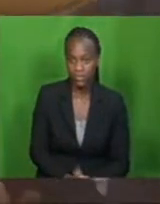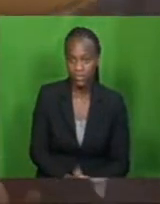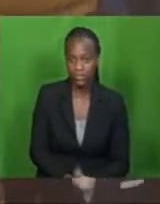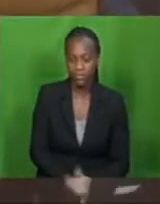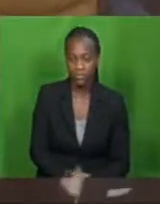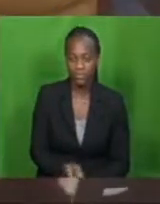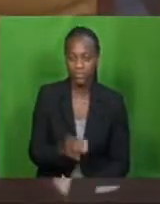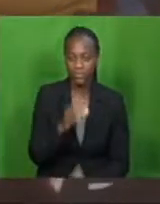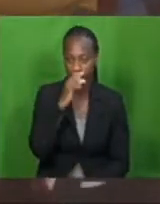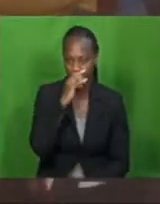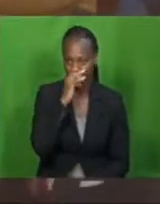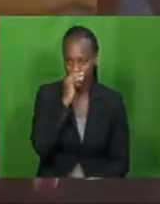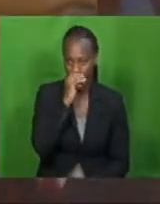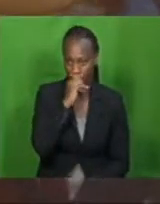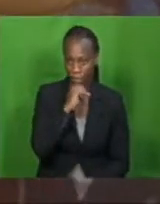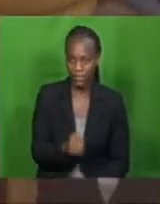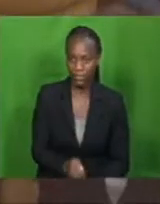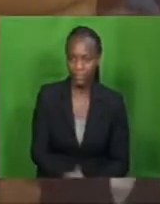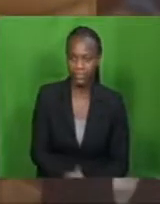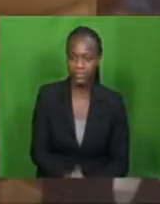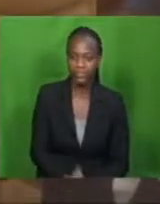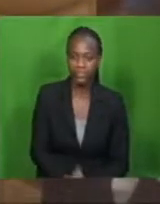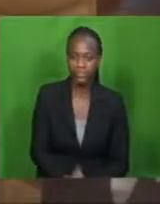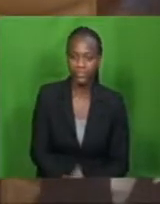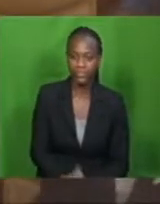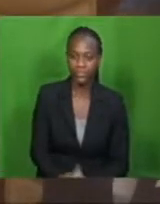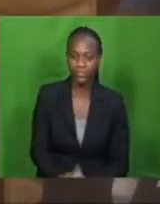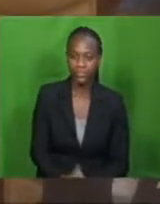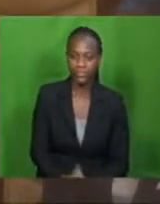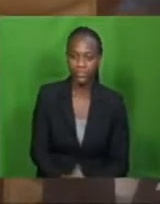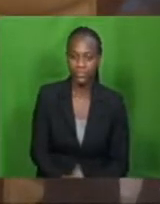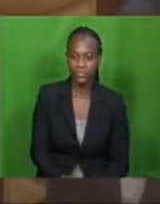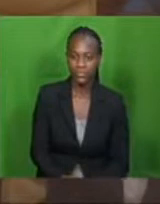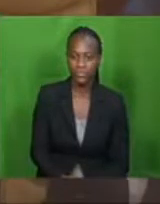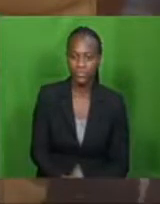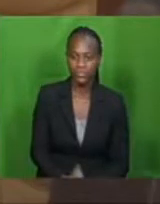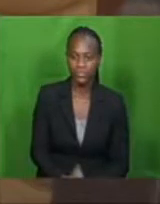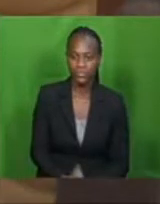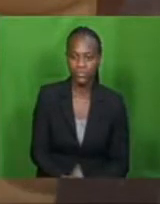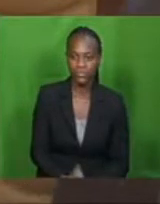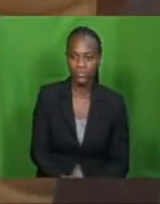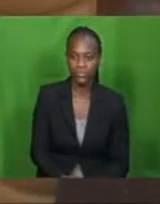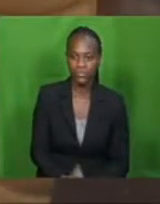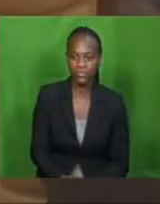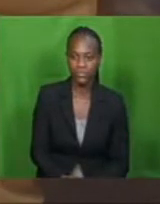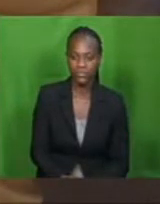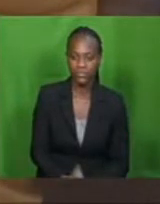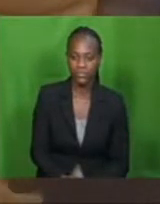Mami Wiewe.